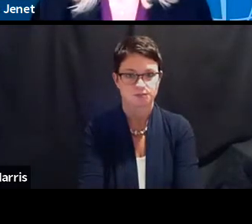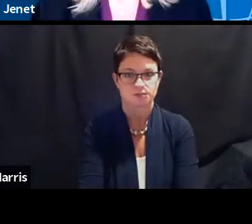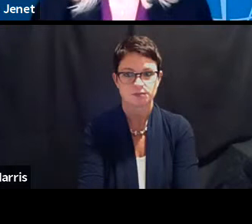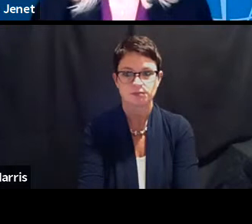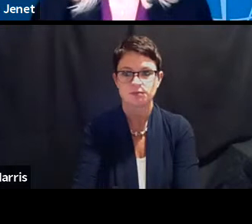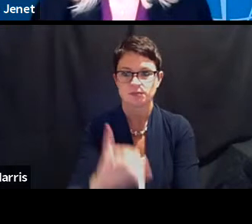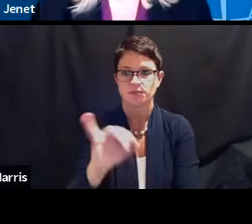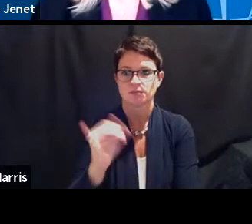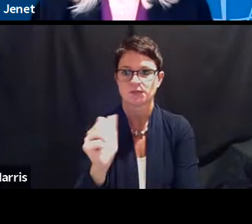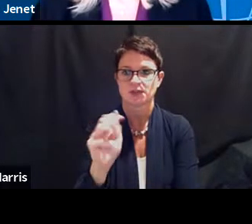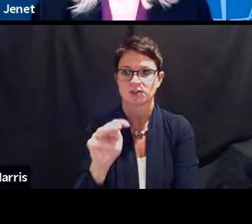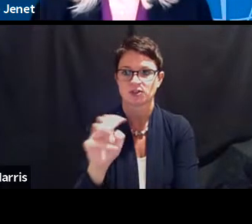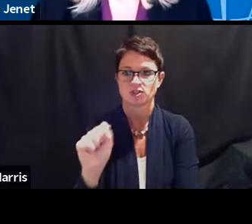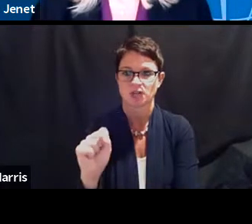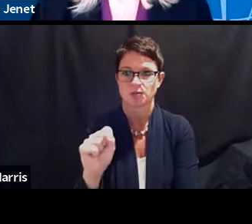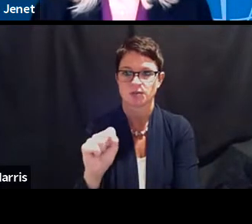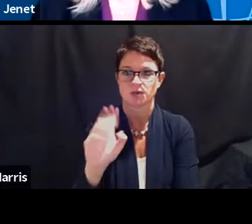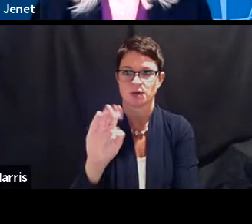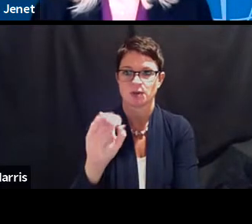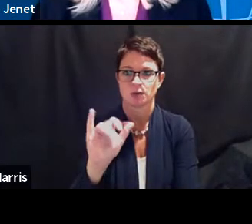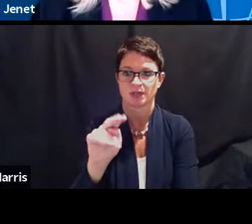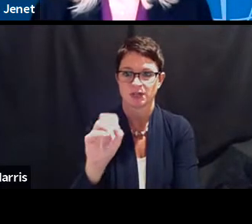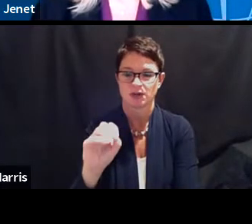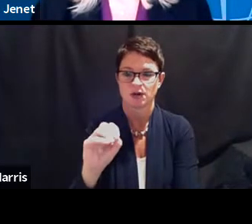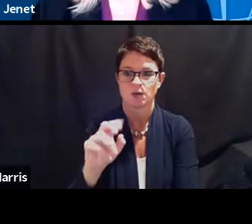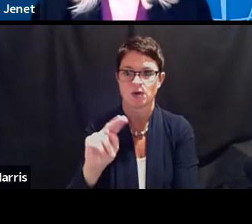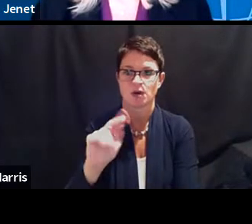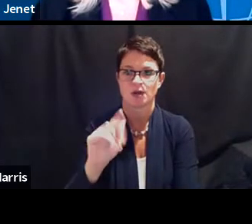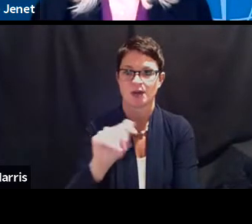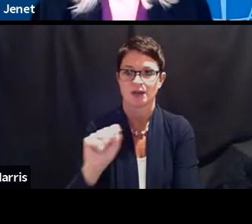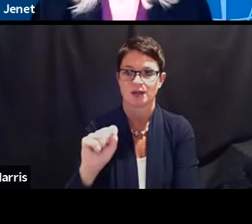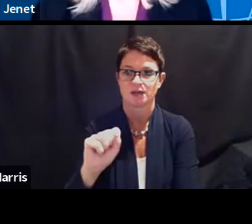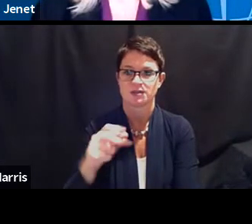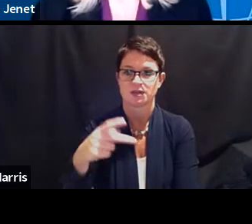James Buglino, Nicholas Appice.